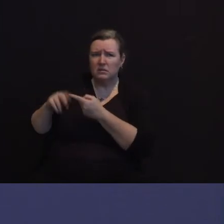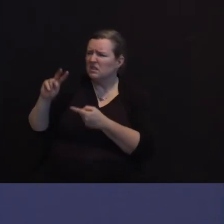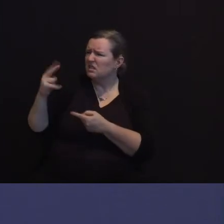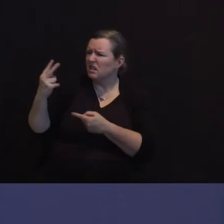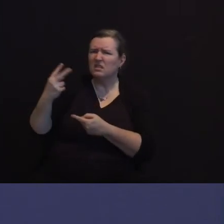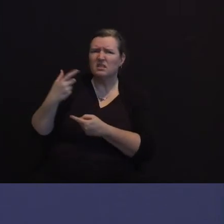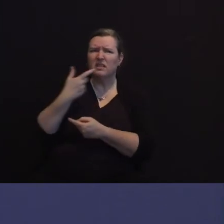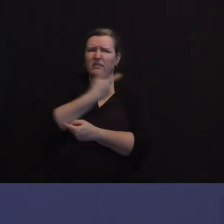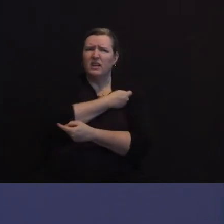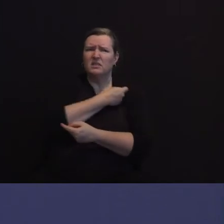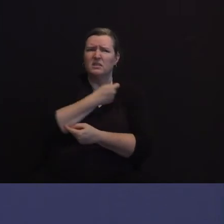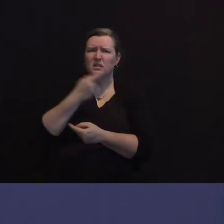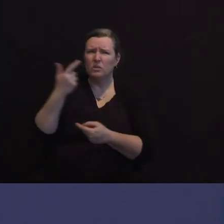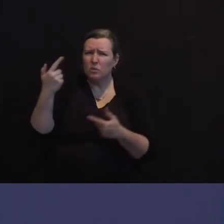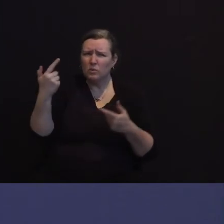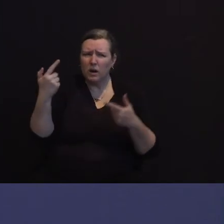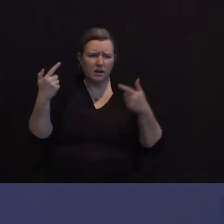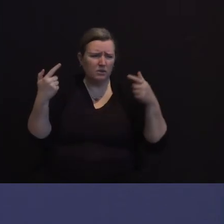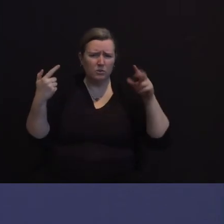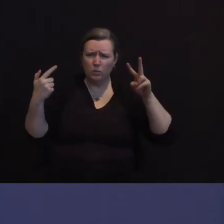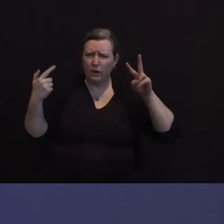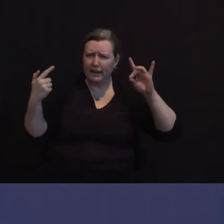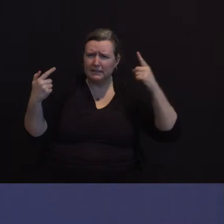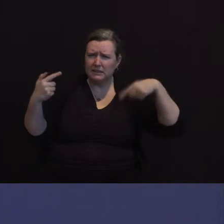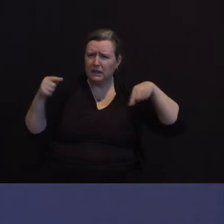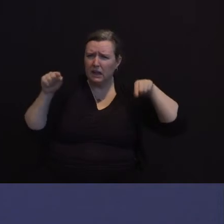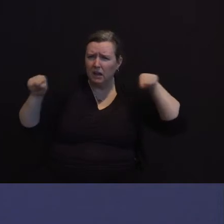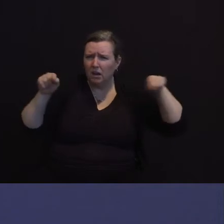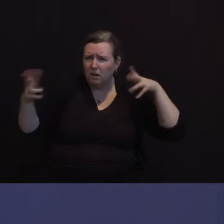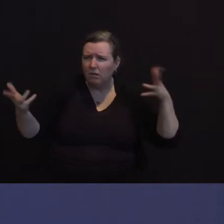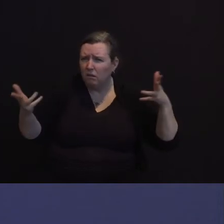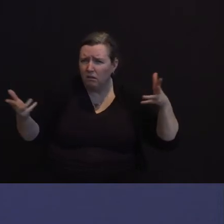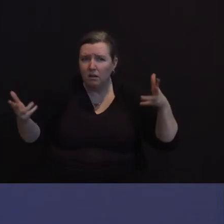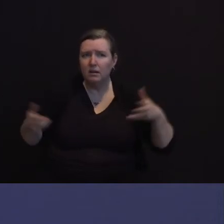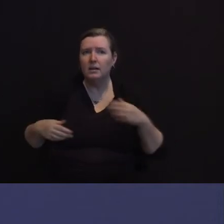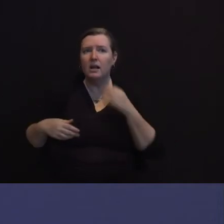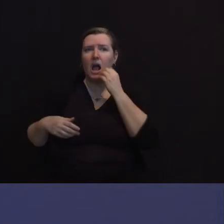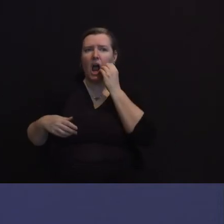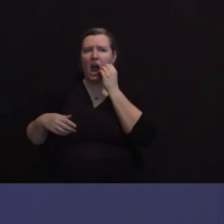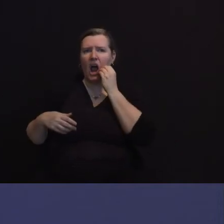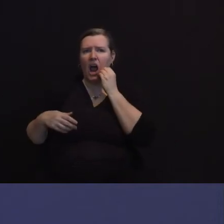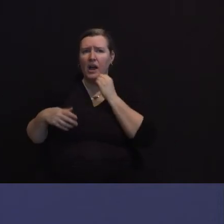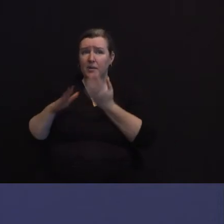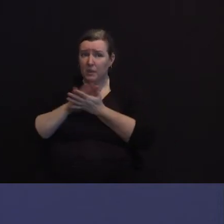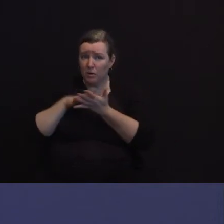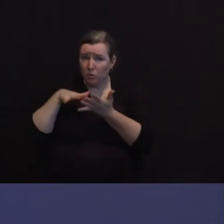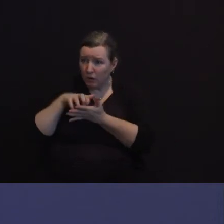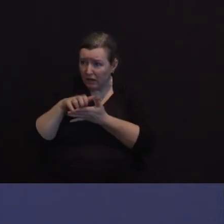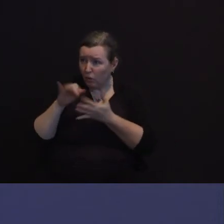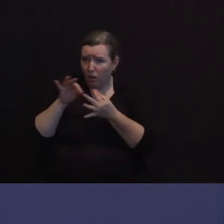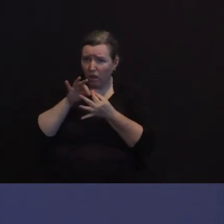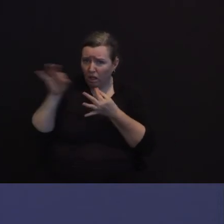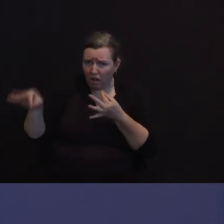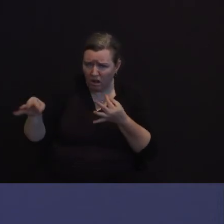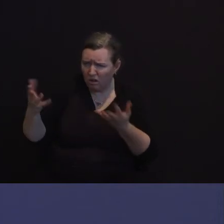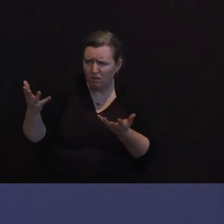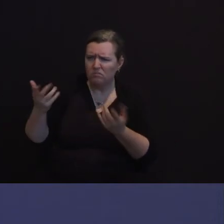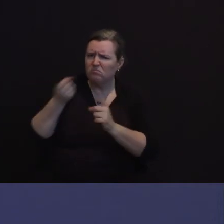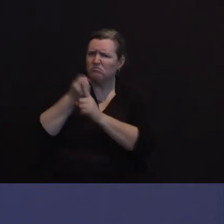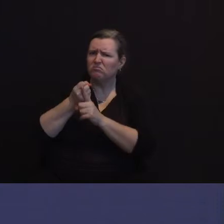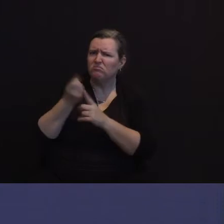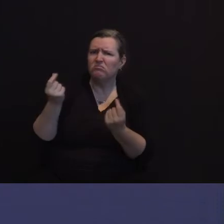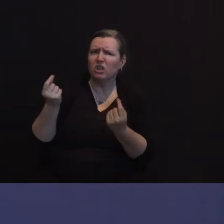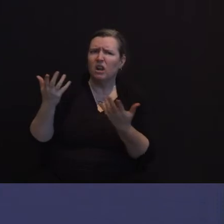based off your studies, because you said it didn't take away the effectiveness, we've seen the opposite. So what research are you